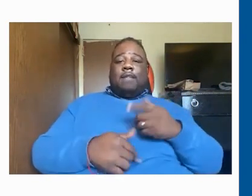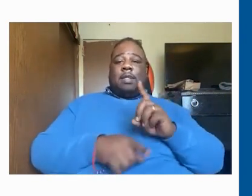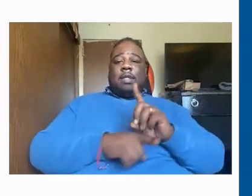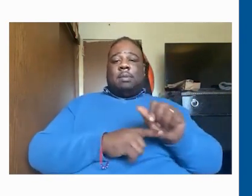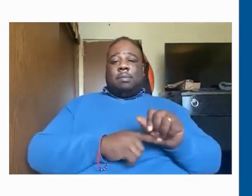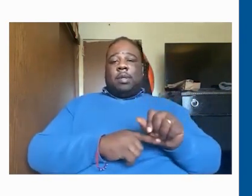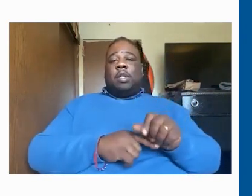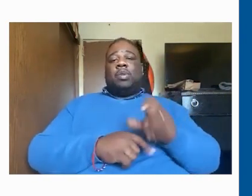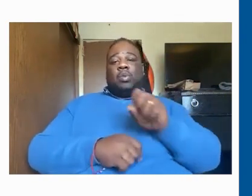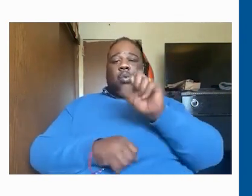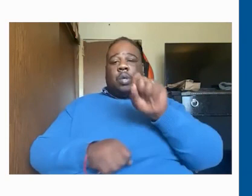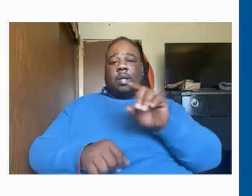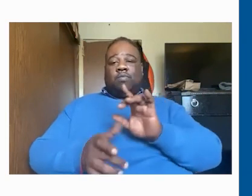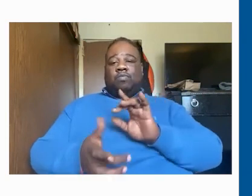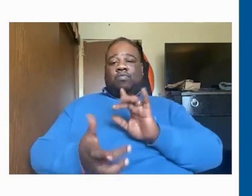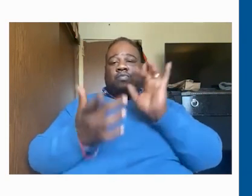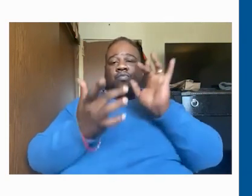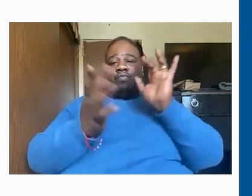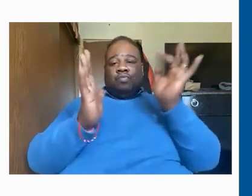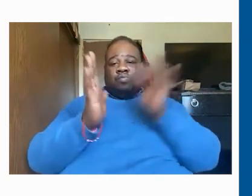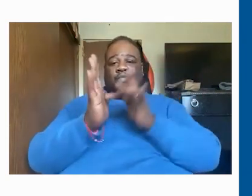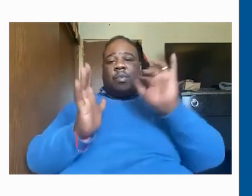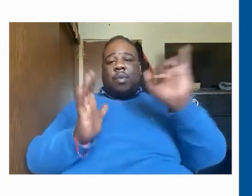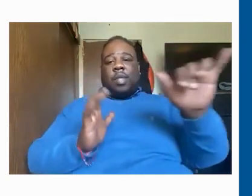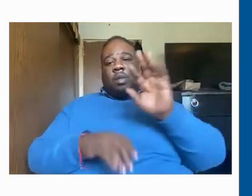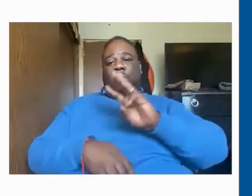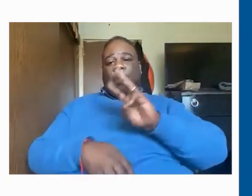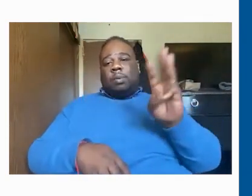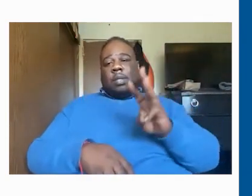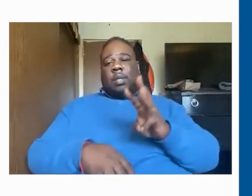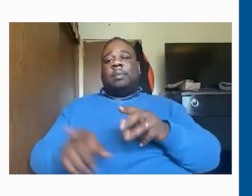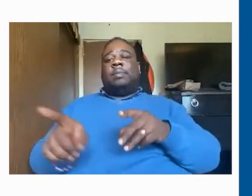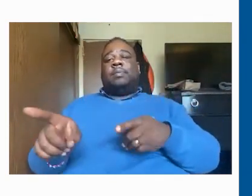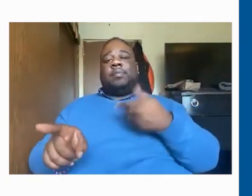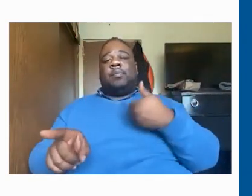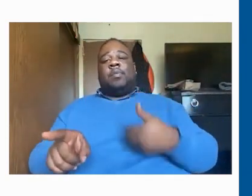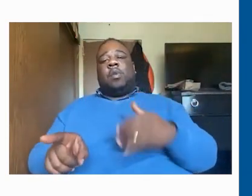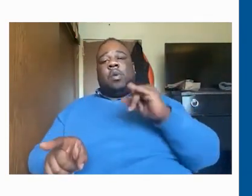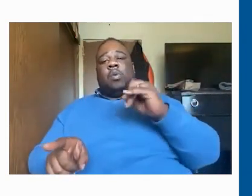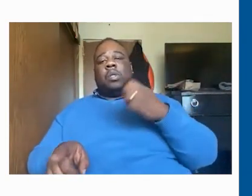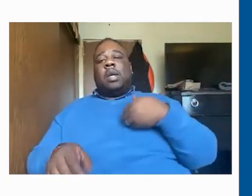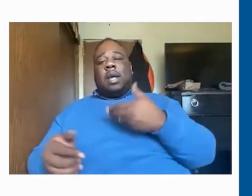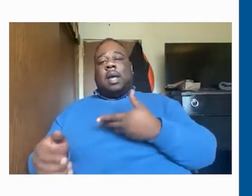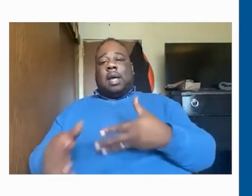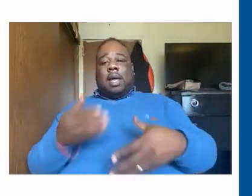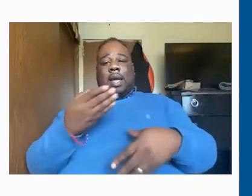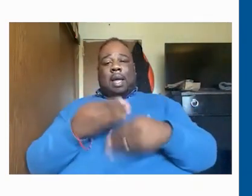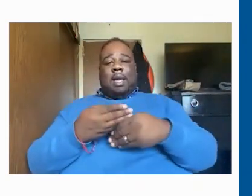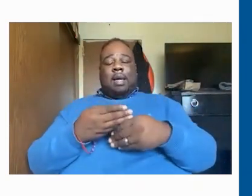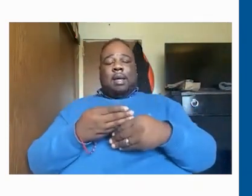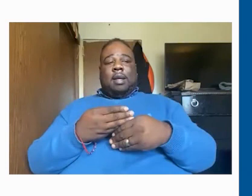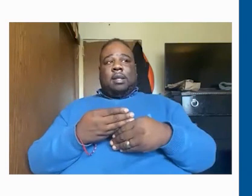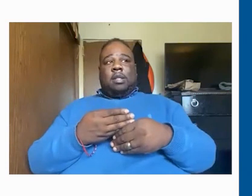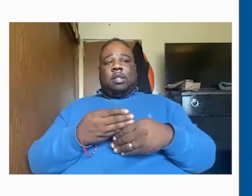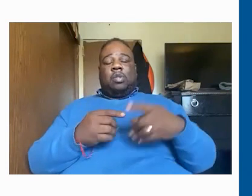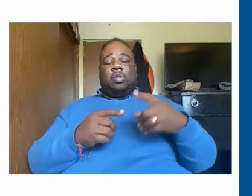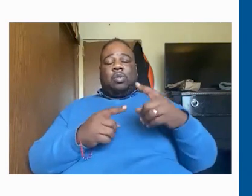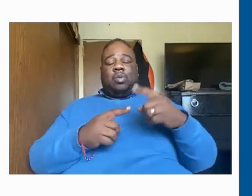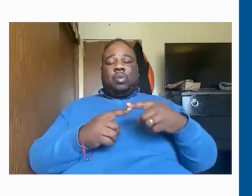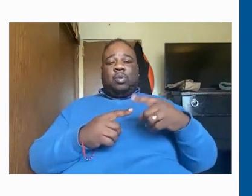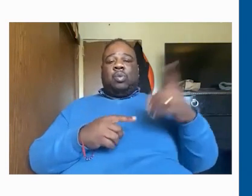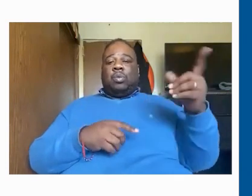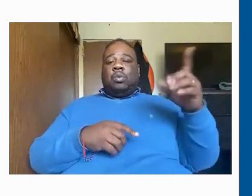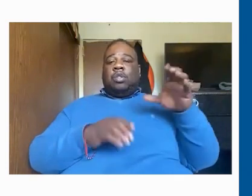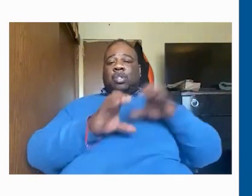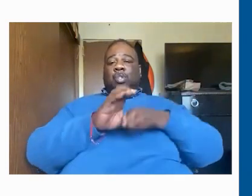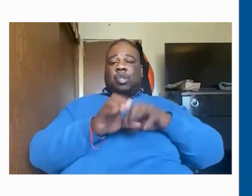on our website. and I added that web link to the chat. It's a guide and app. I